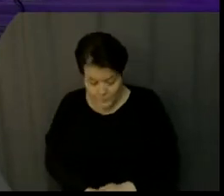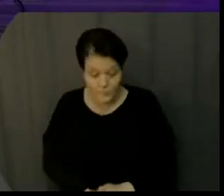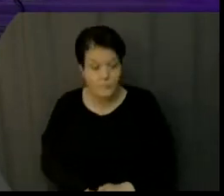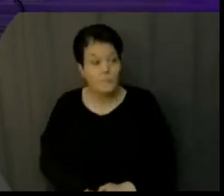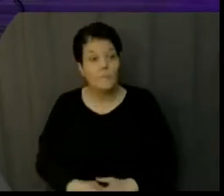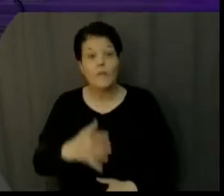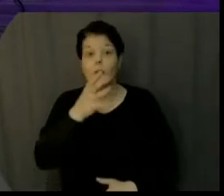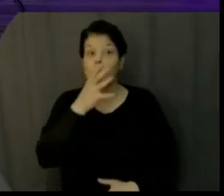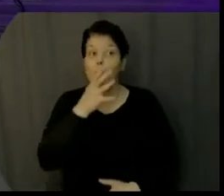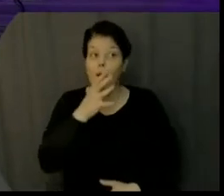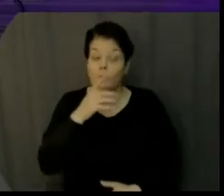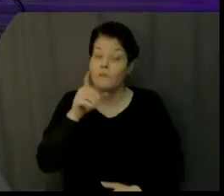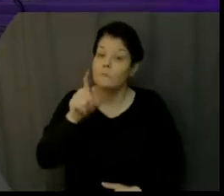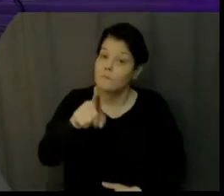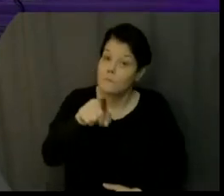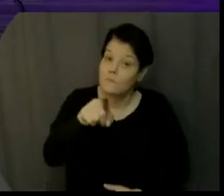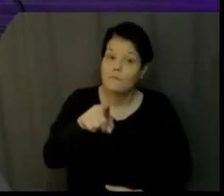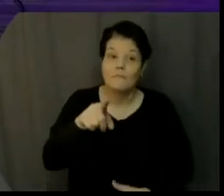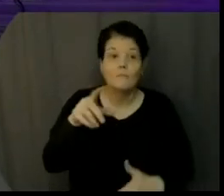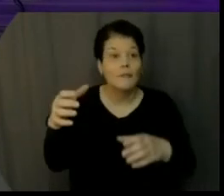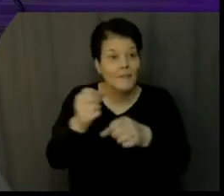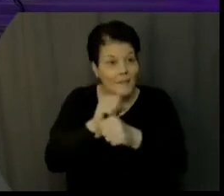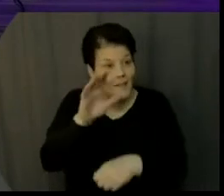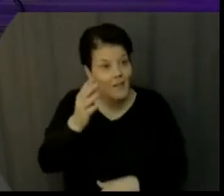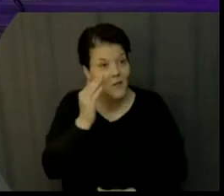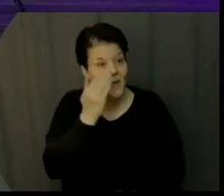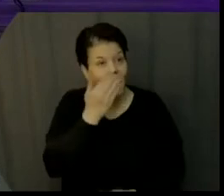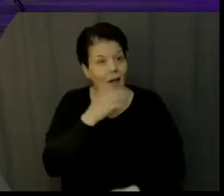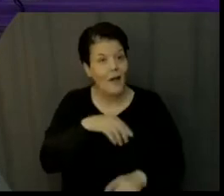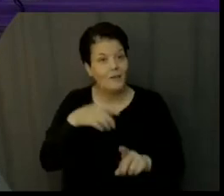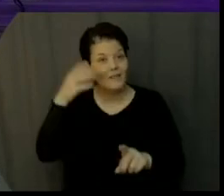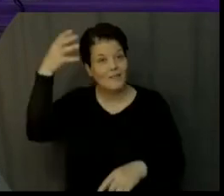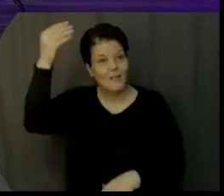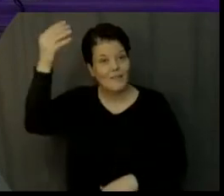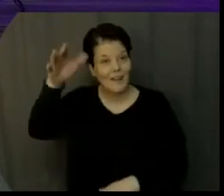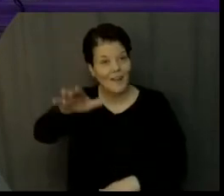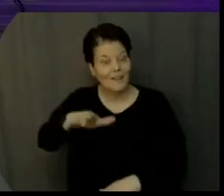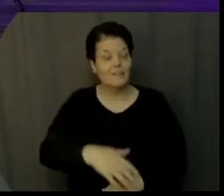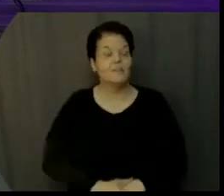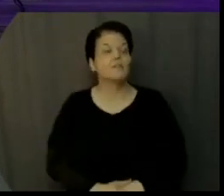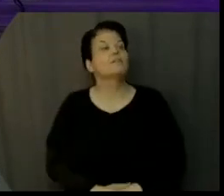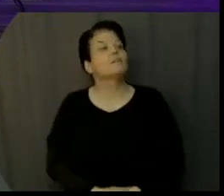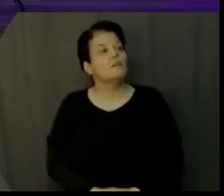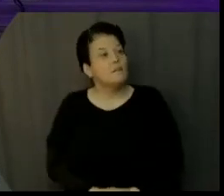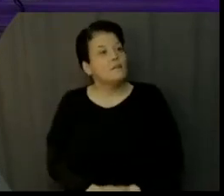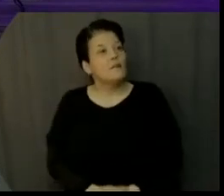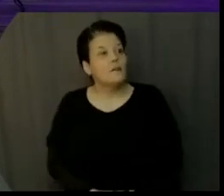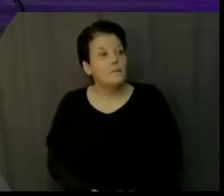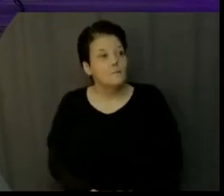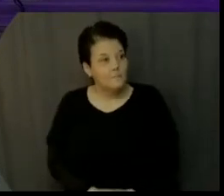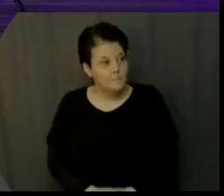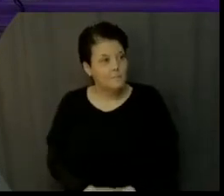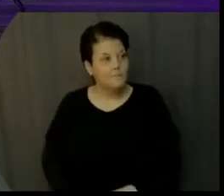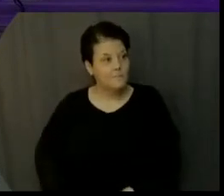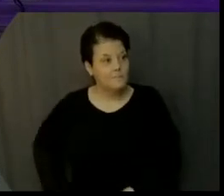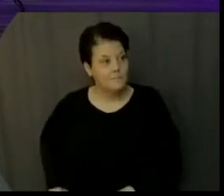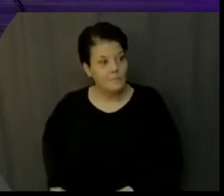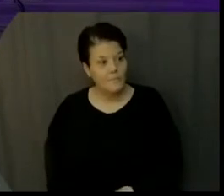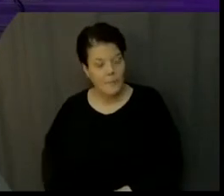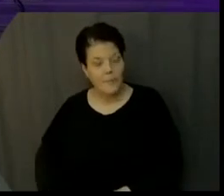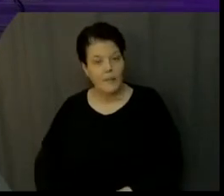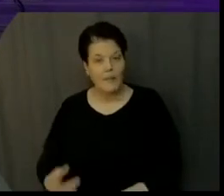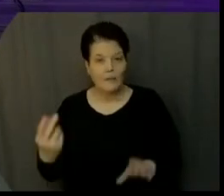Mothers, make sure you grab the flowers out in the courtyard. Don't leave without grabbing some flowers. And say